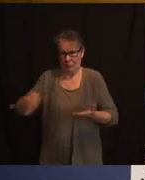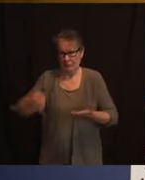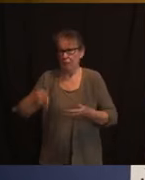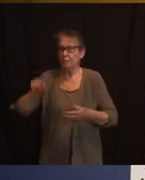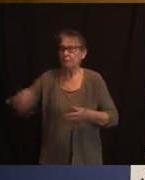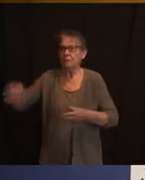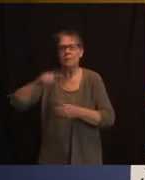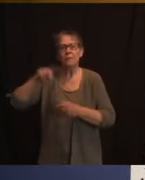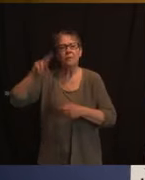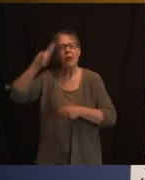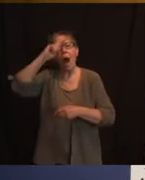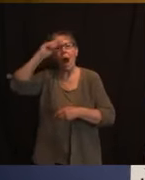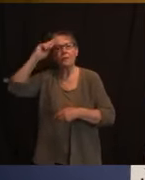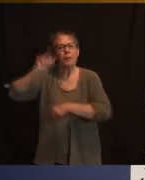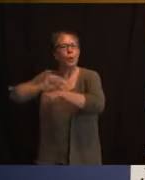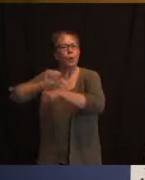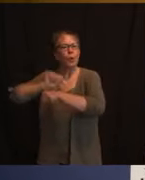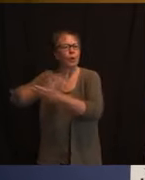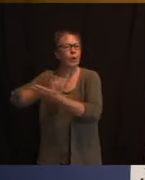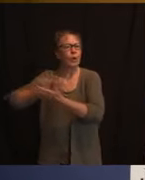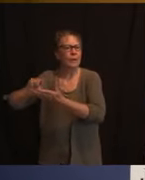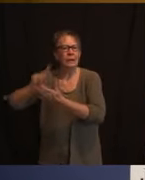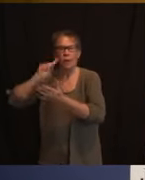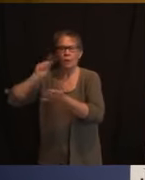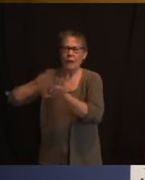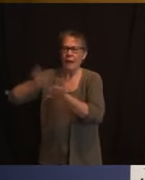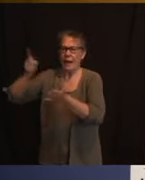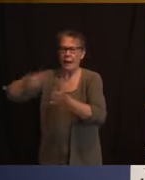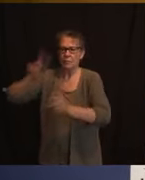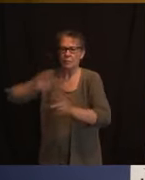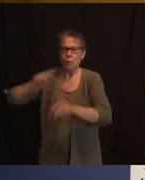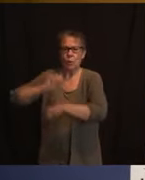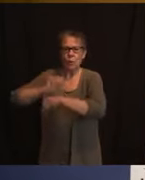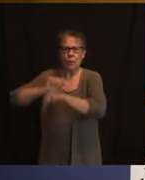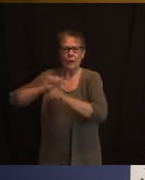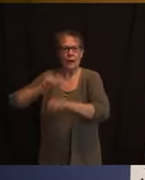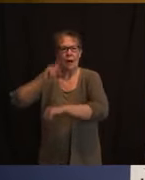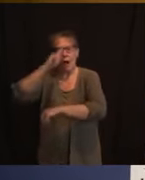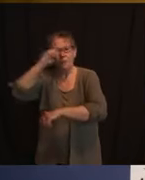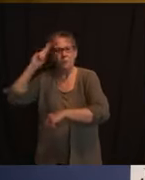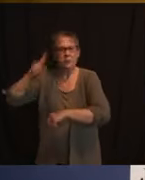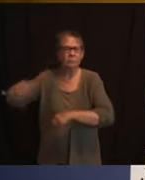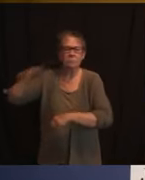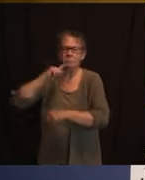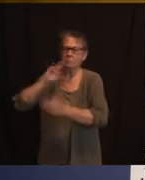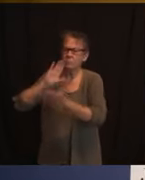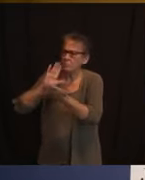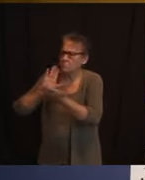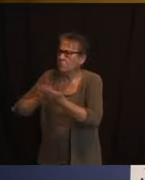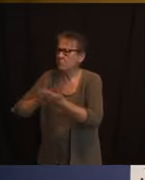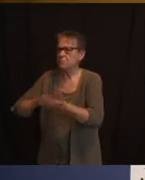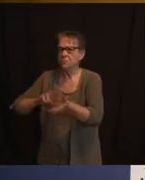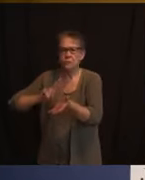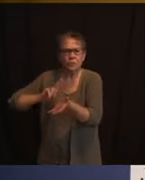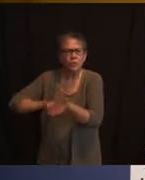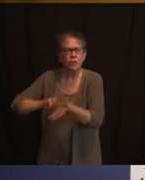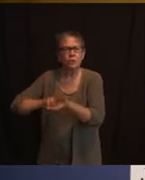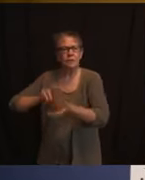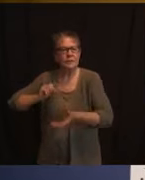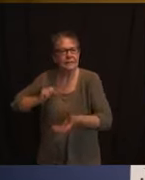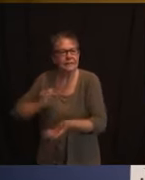workers who've done an extraordinary job during this unprecedented COVID-19 epidemic. I know many of you have